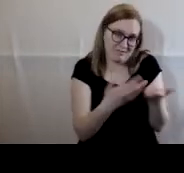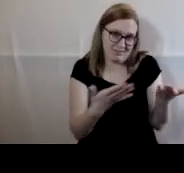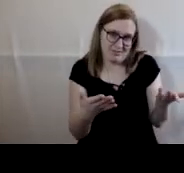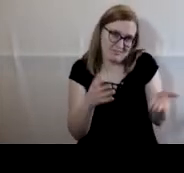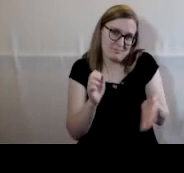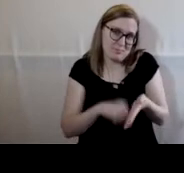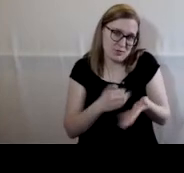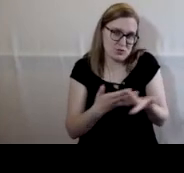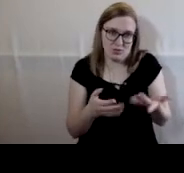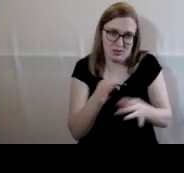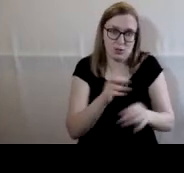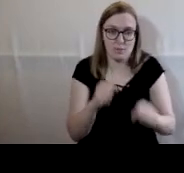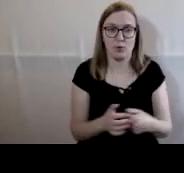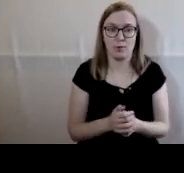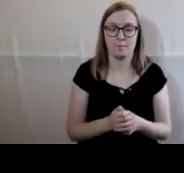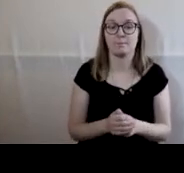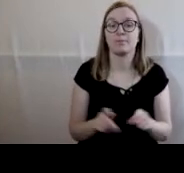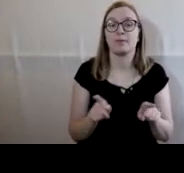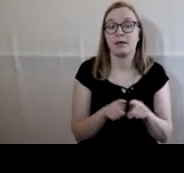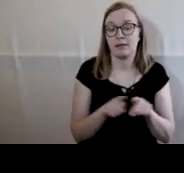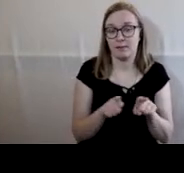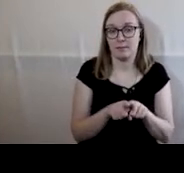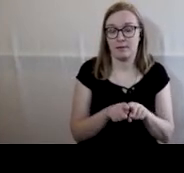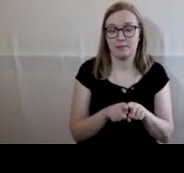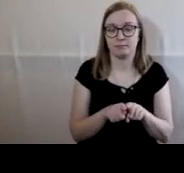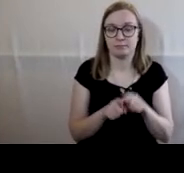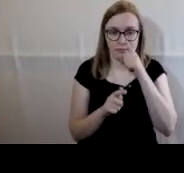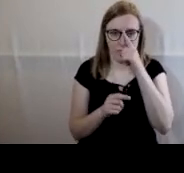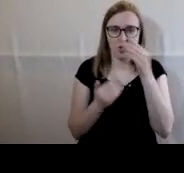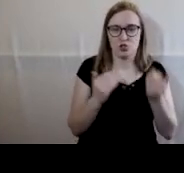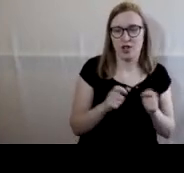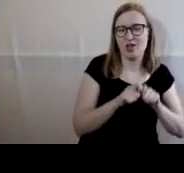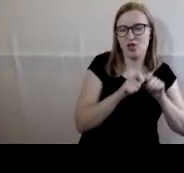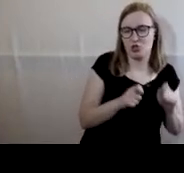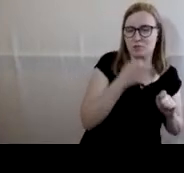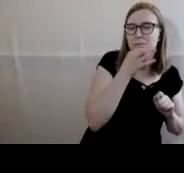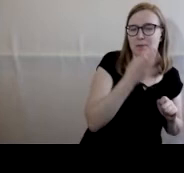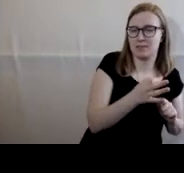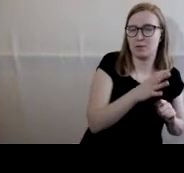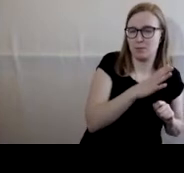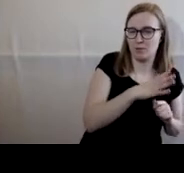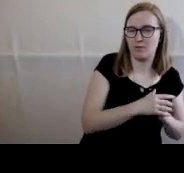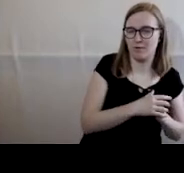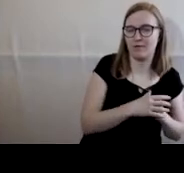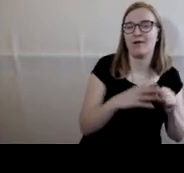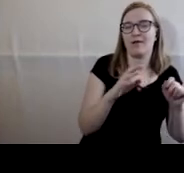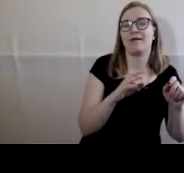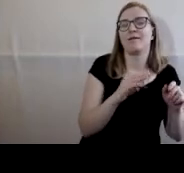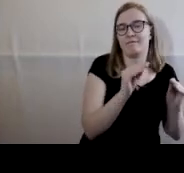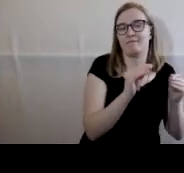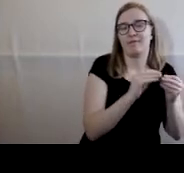And as we mentioned very early on in today, what professions outside of teaching might